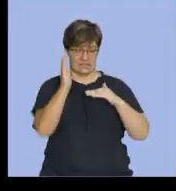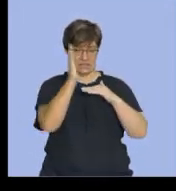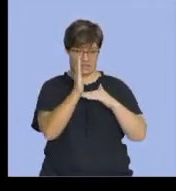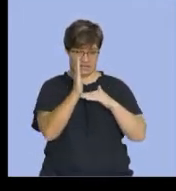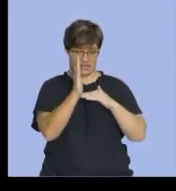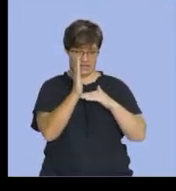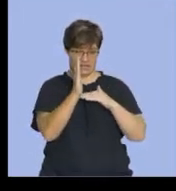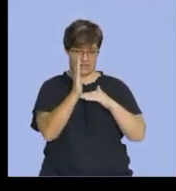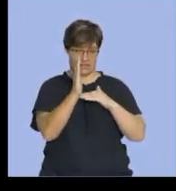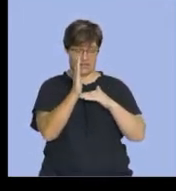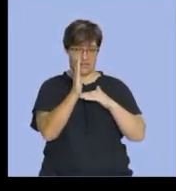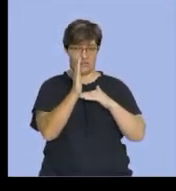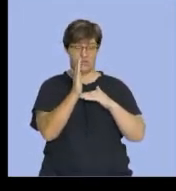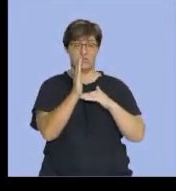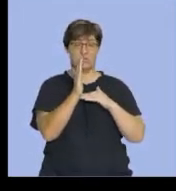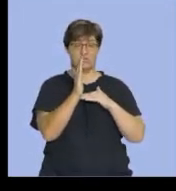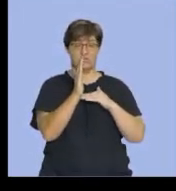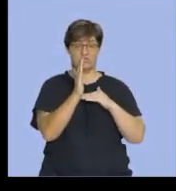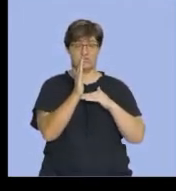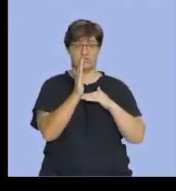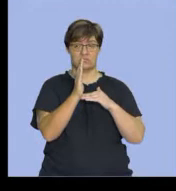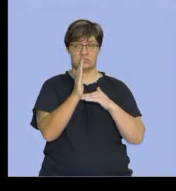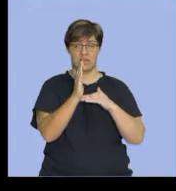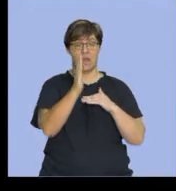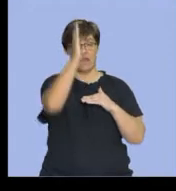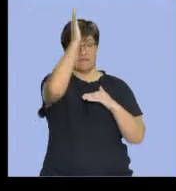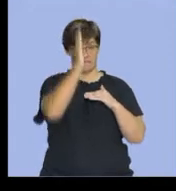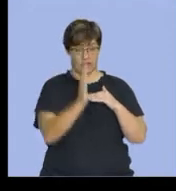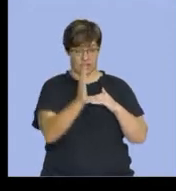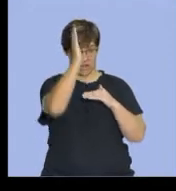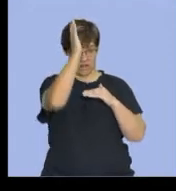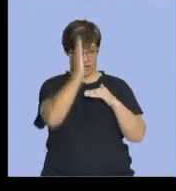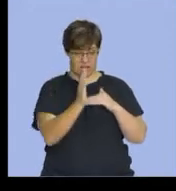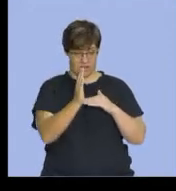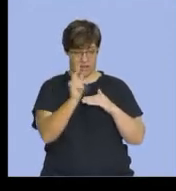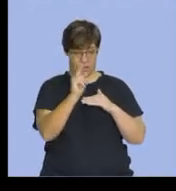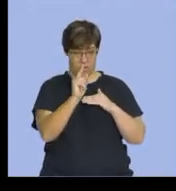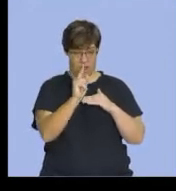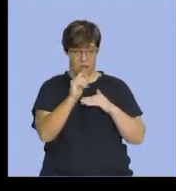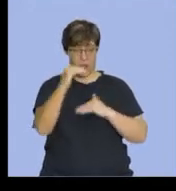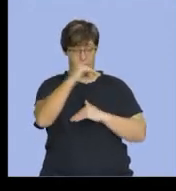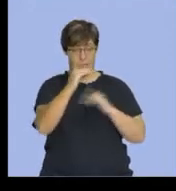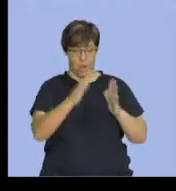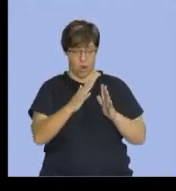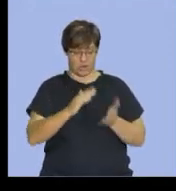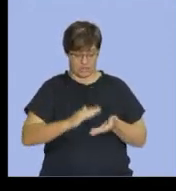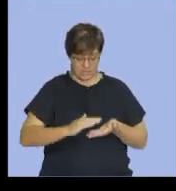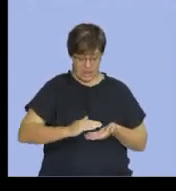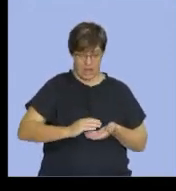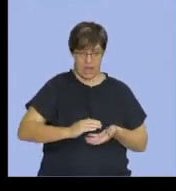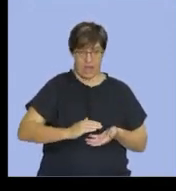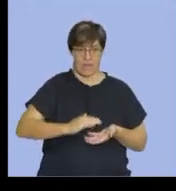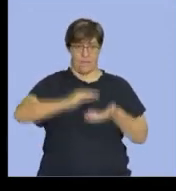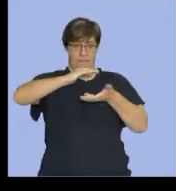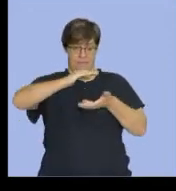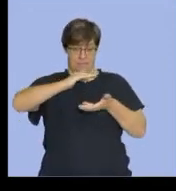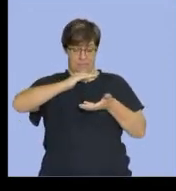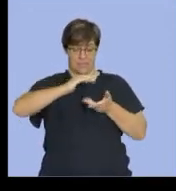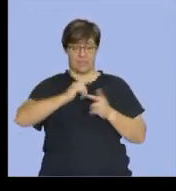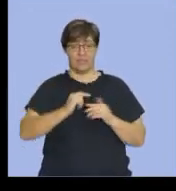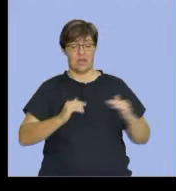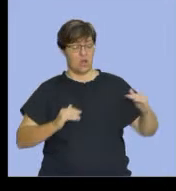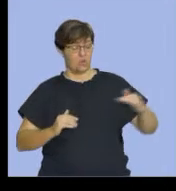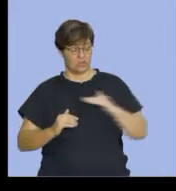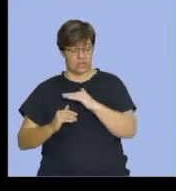say the vertical force, the vertical part, is what tends to lift the box up. The